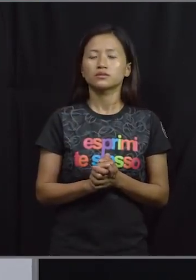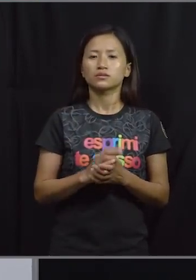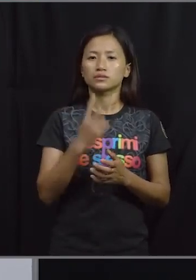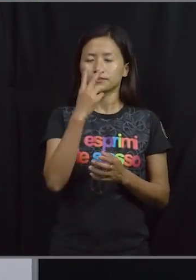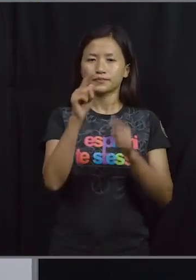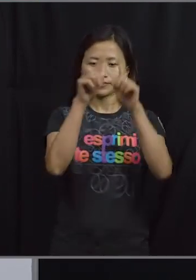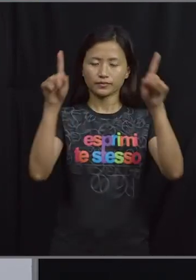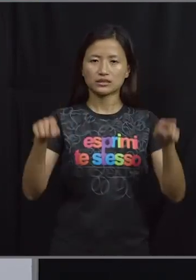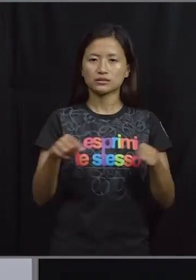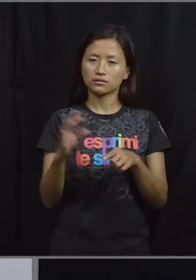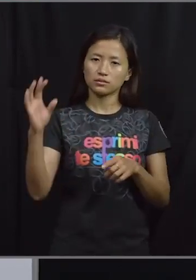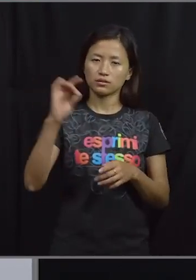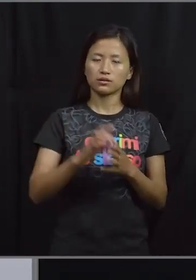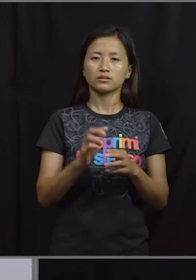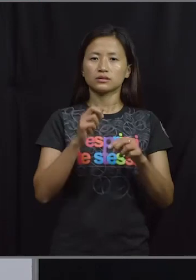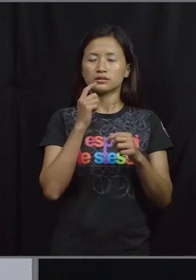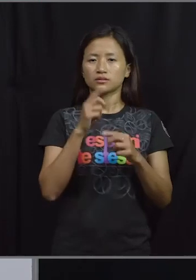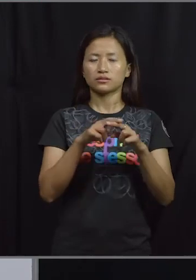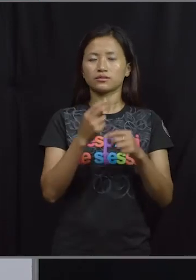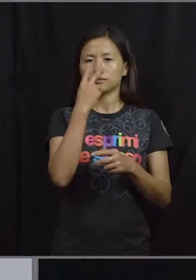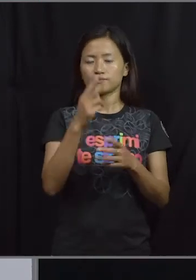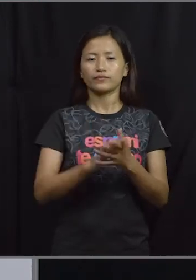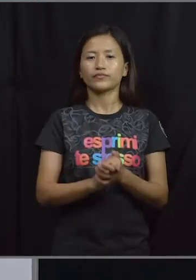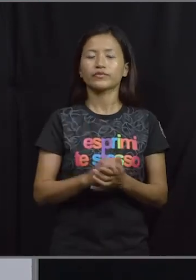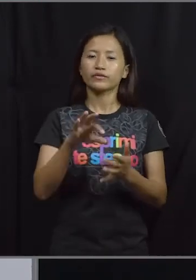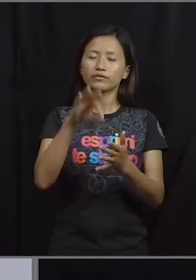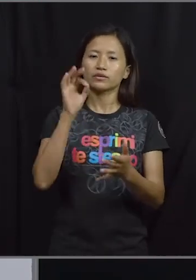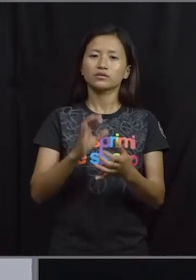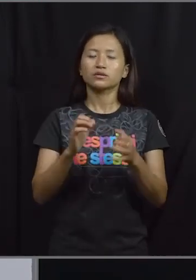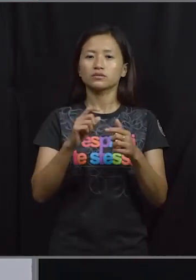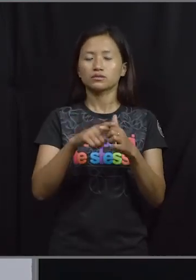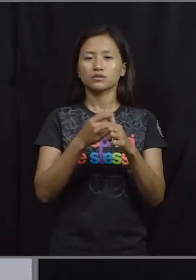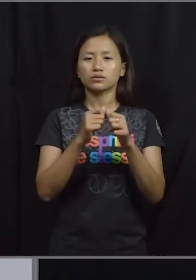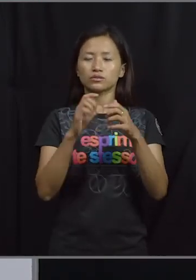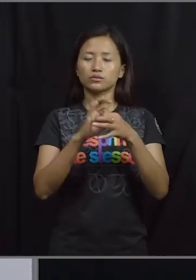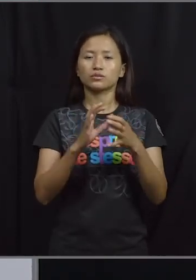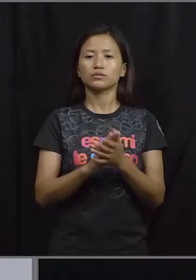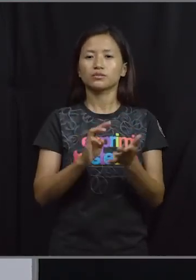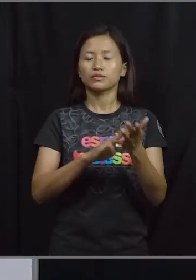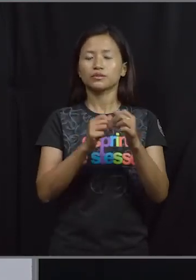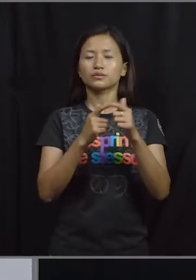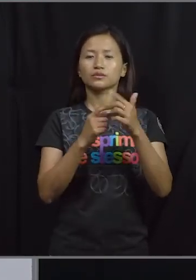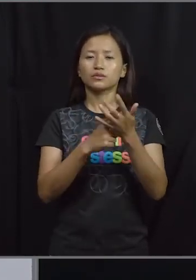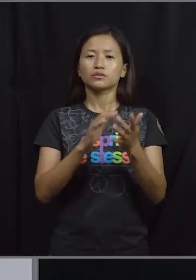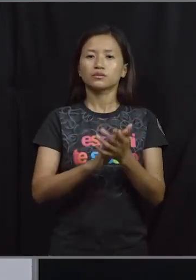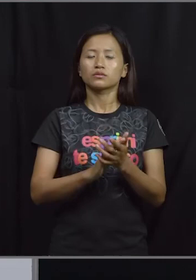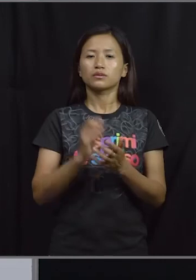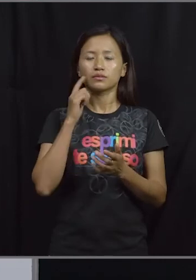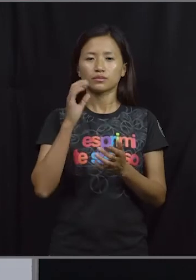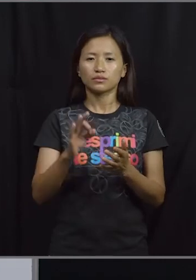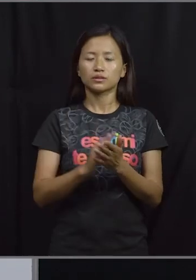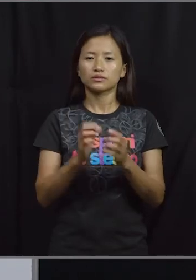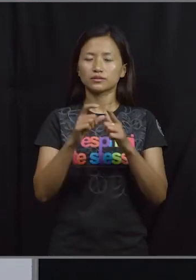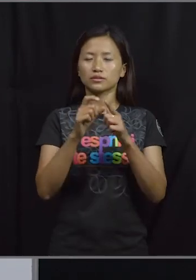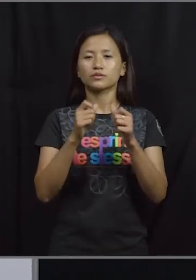determinant of A into edge A. You know how to find the adjoint matrix and the determinant. The important condition is the